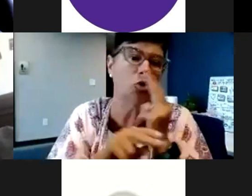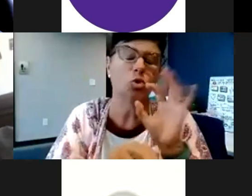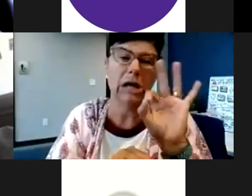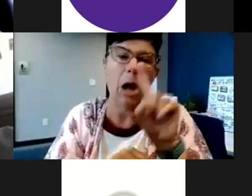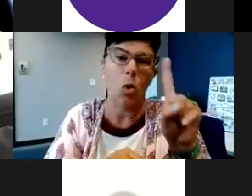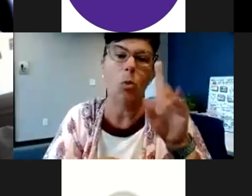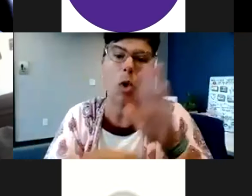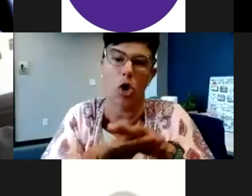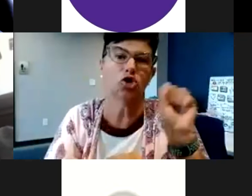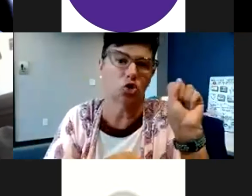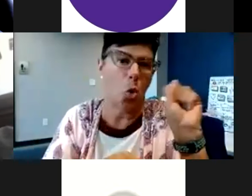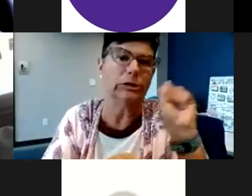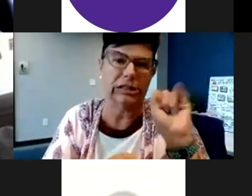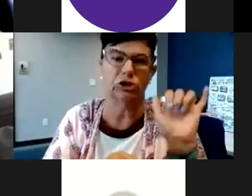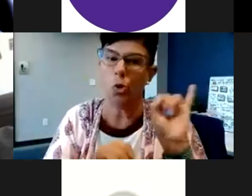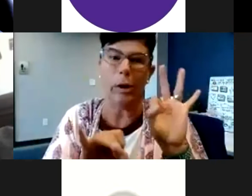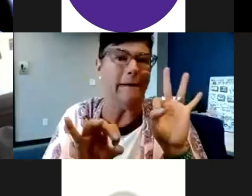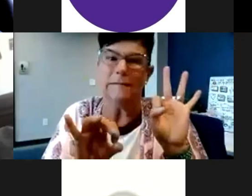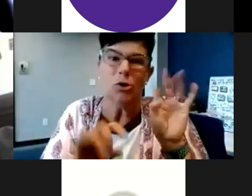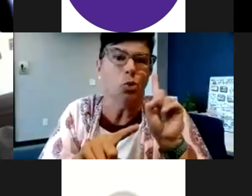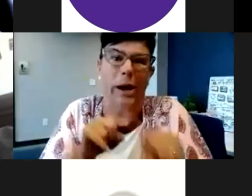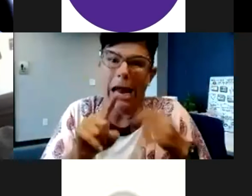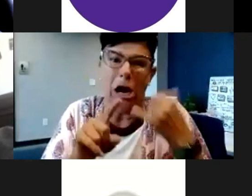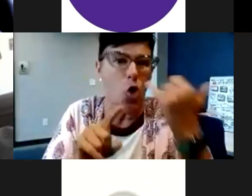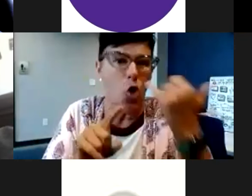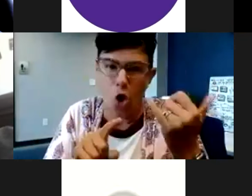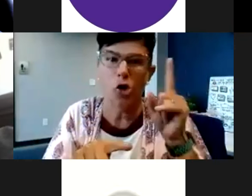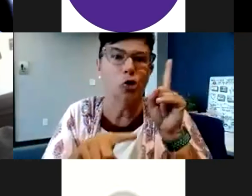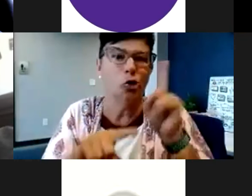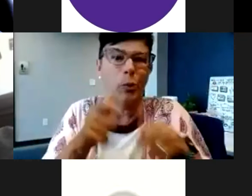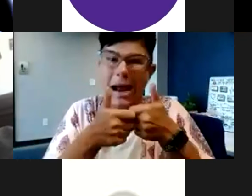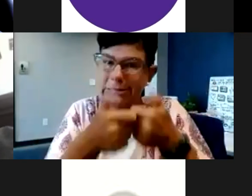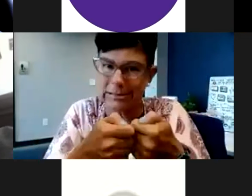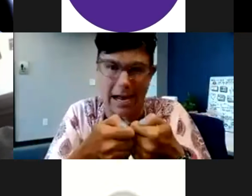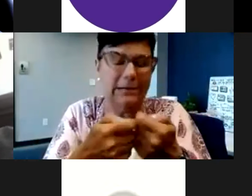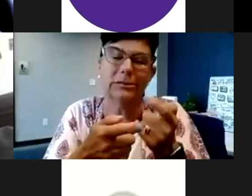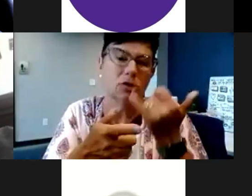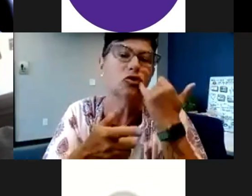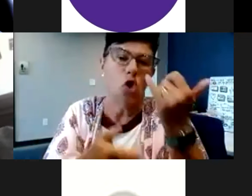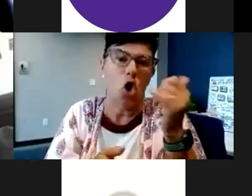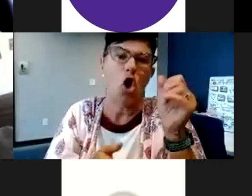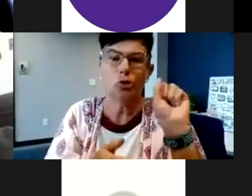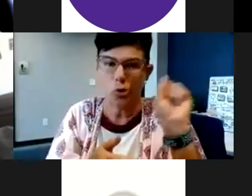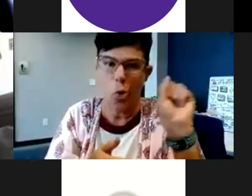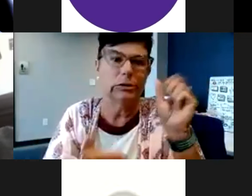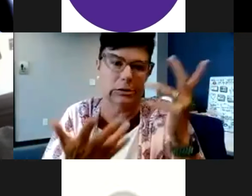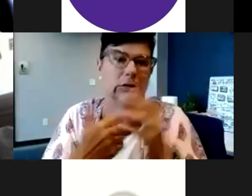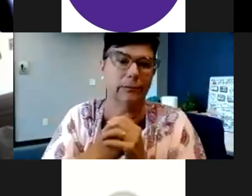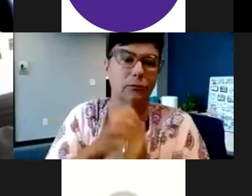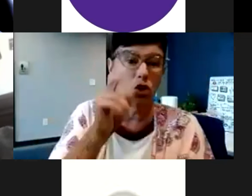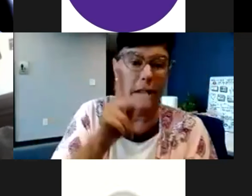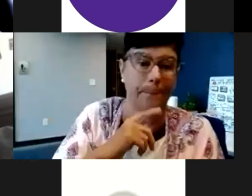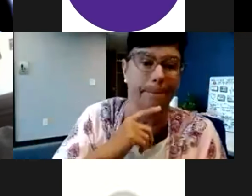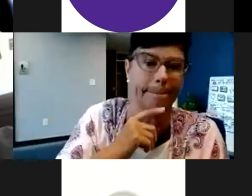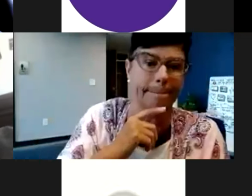then I went on my way. And so I was able to call 911 through Sorensen. It was absolutely no problem, but you can text